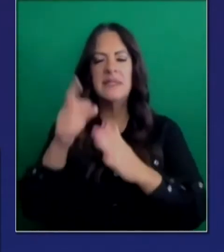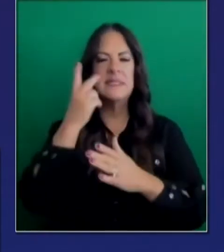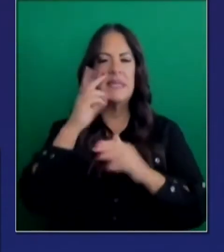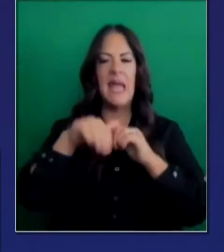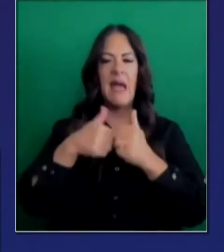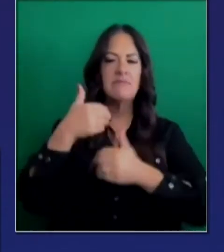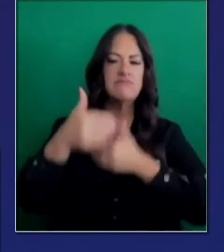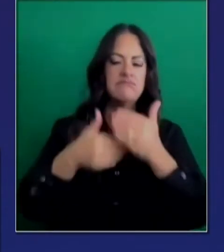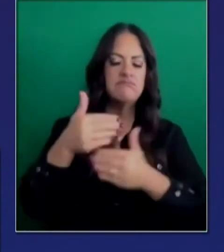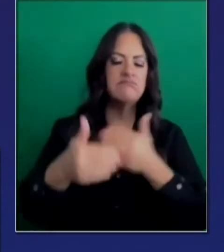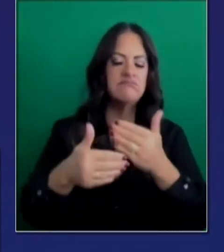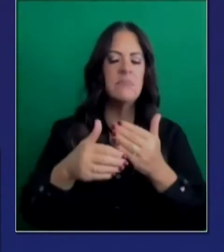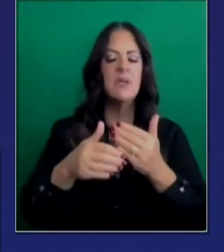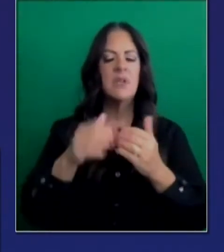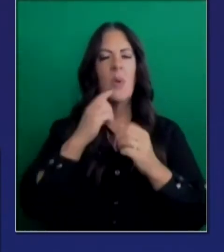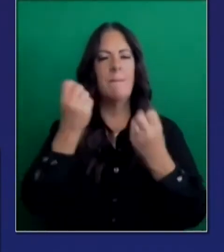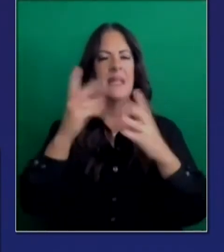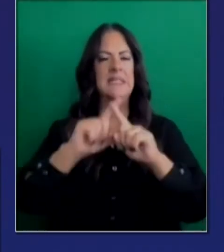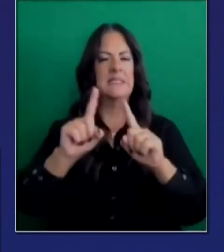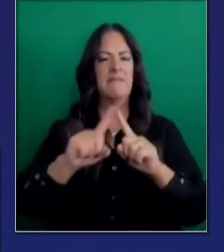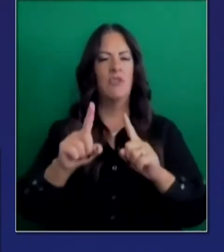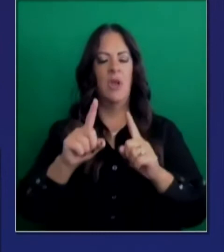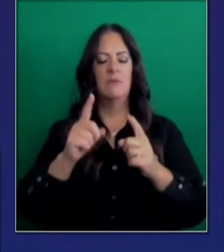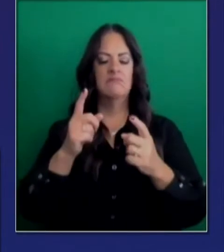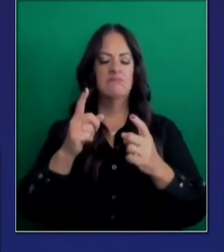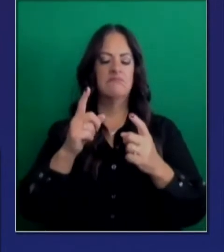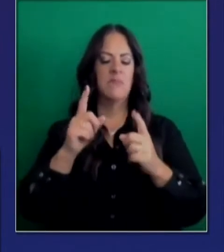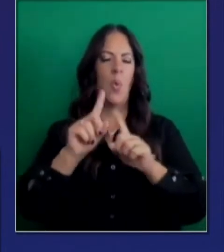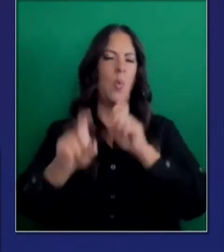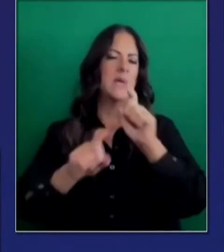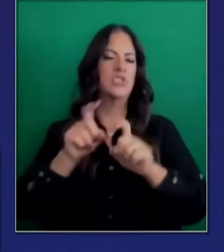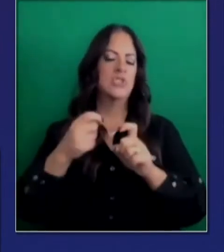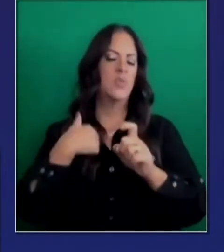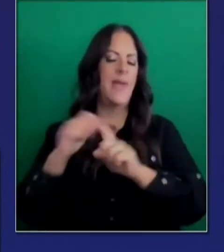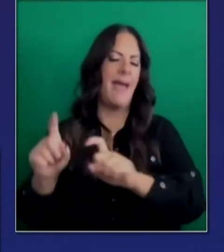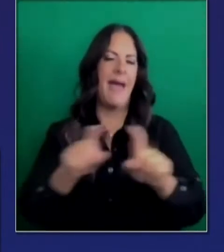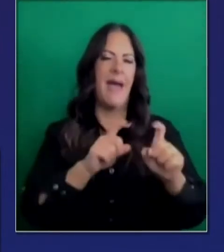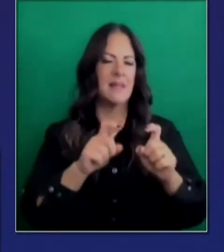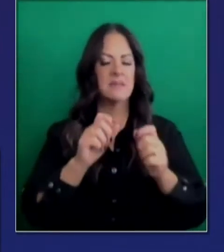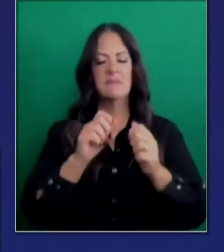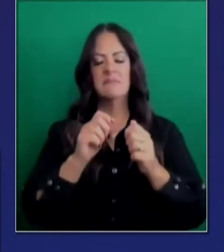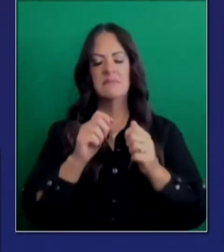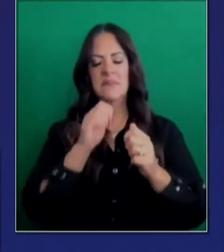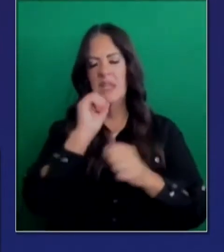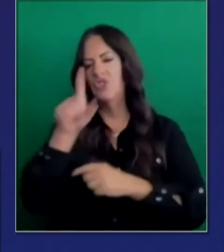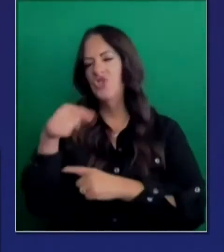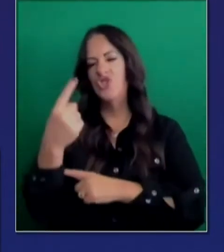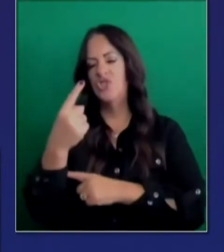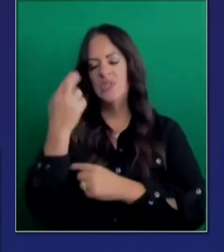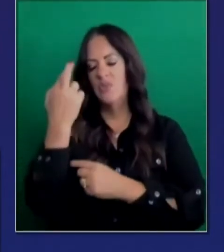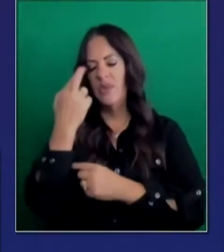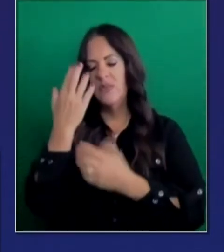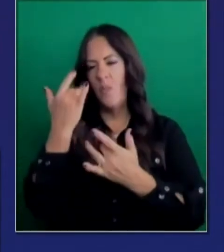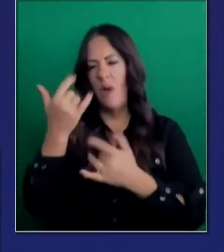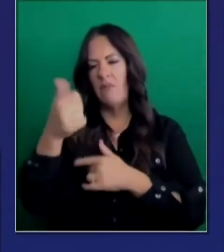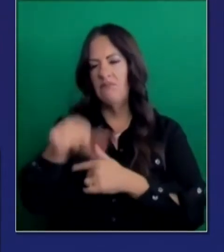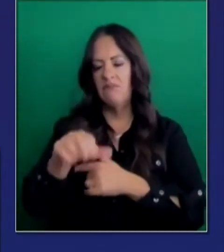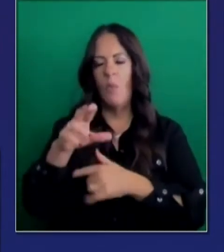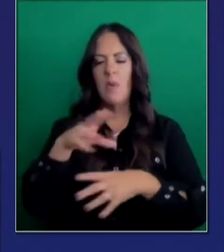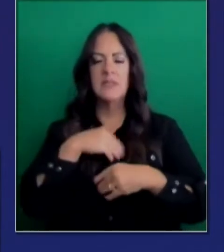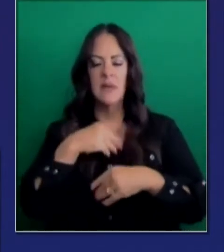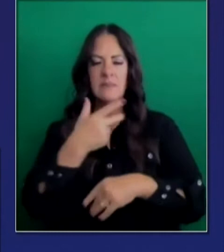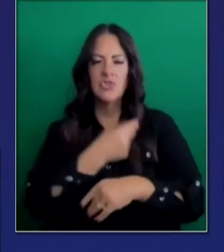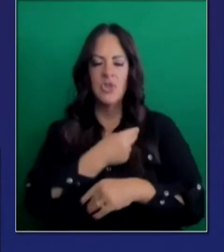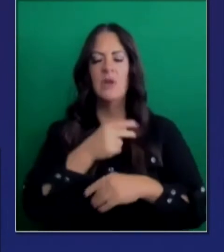comes together. So there's all of that information. Some of the top things that we heard were, additional support on staffing,